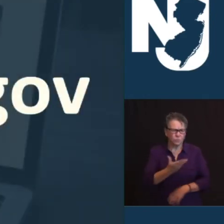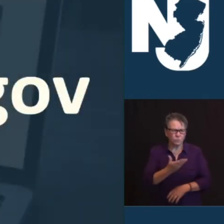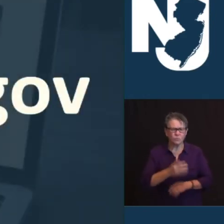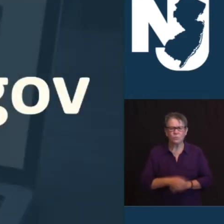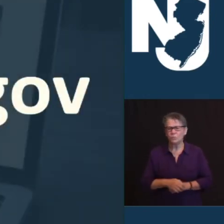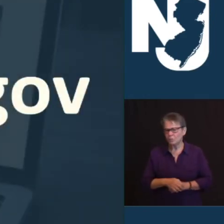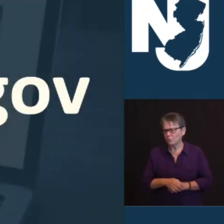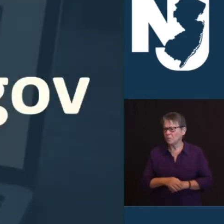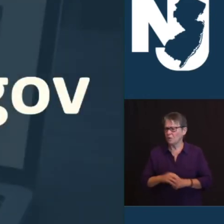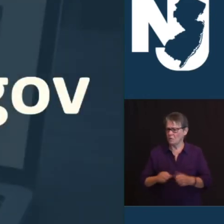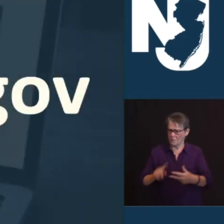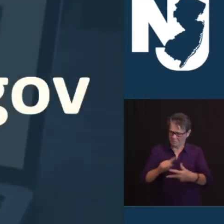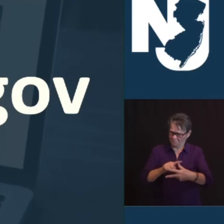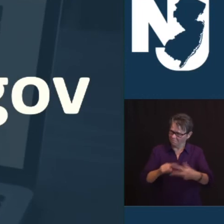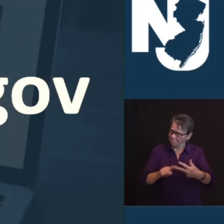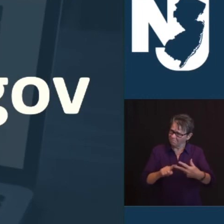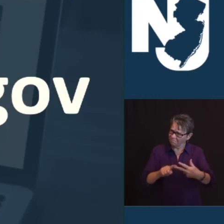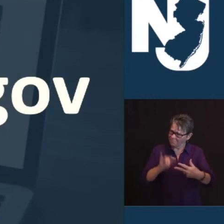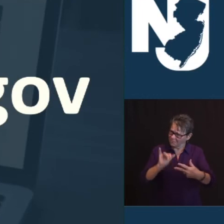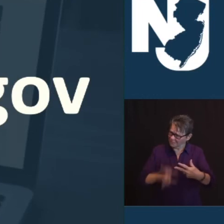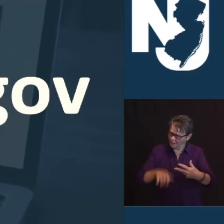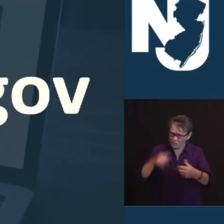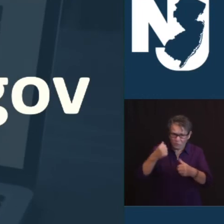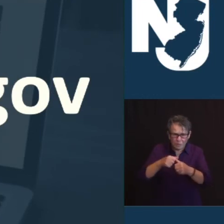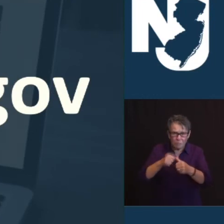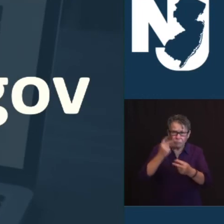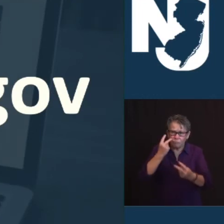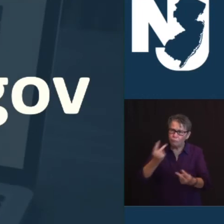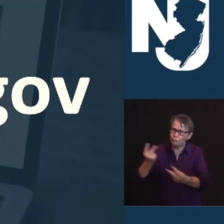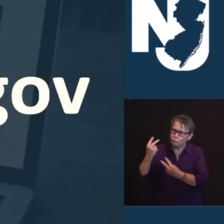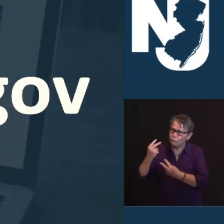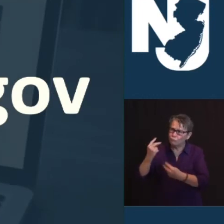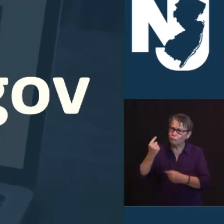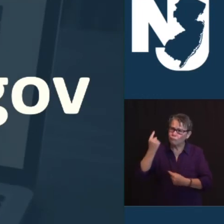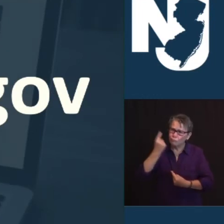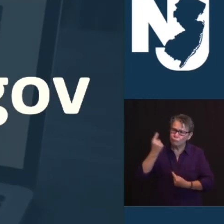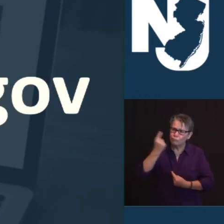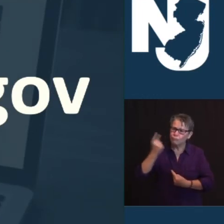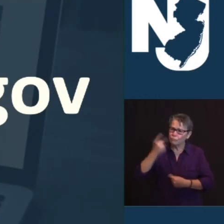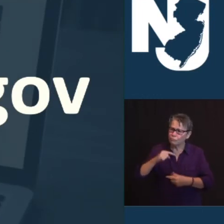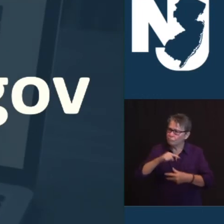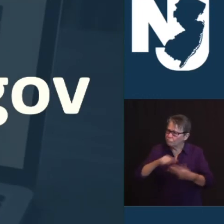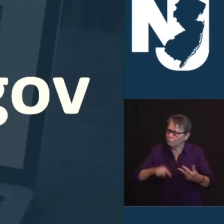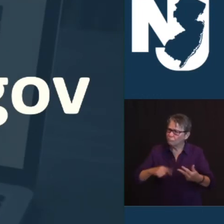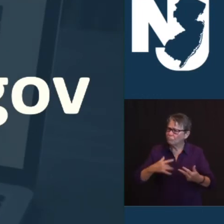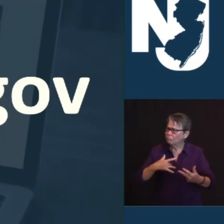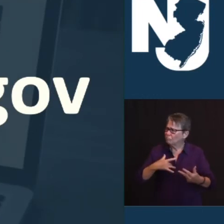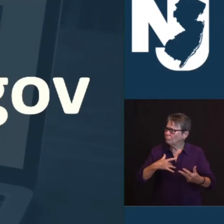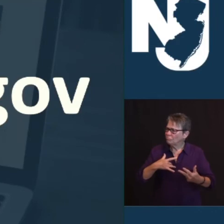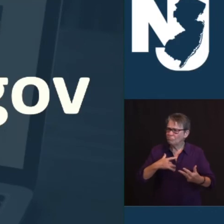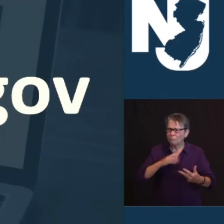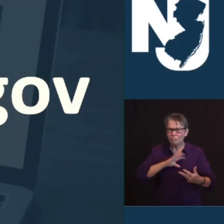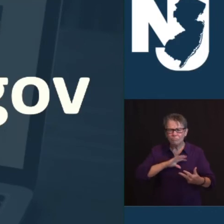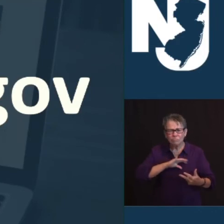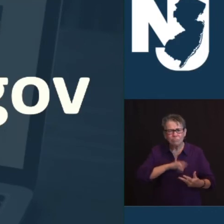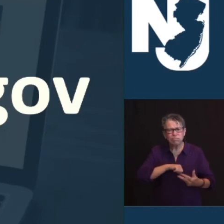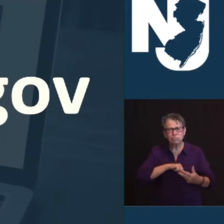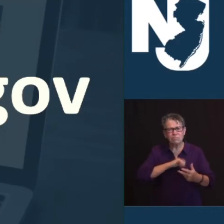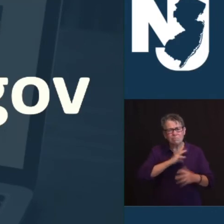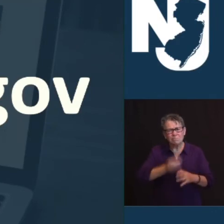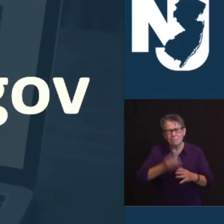Margaret, Anna, and Theodore as we remember all we have lost, as names faces, lives lived,